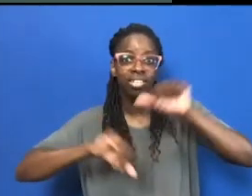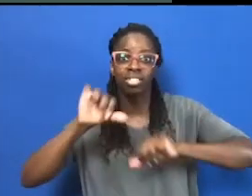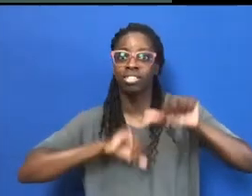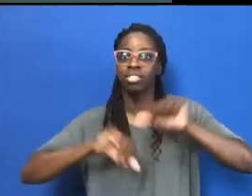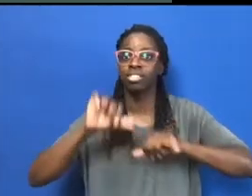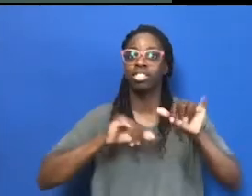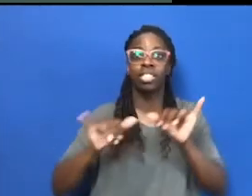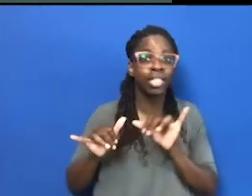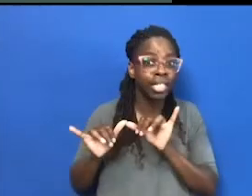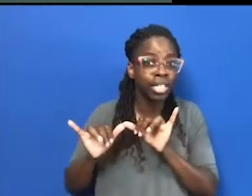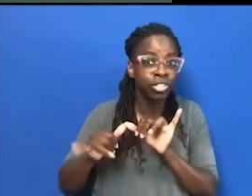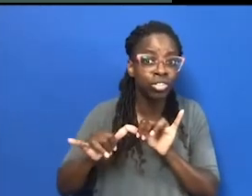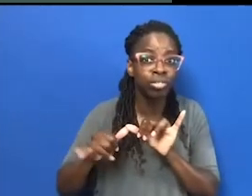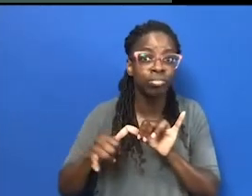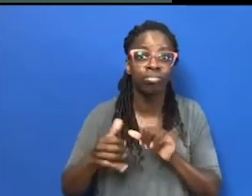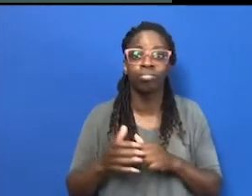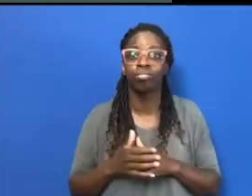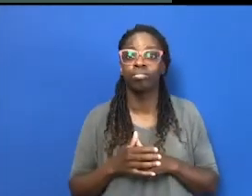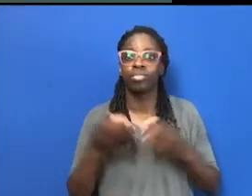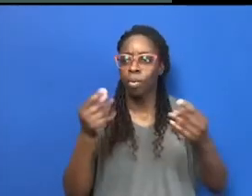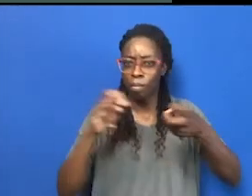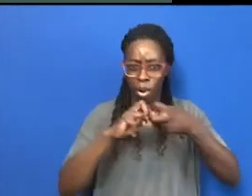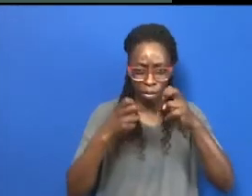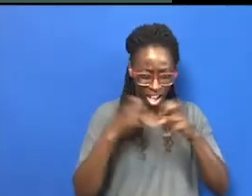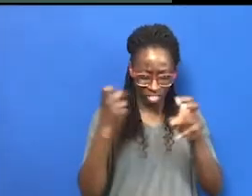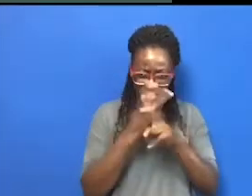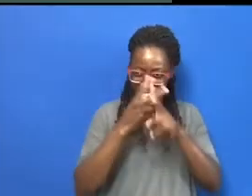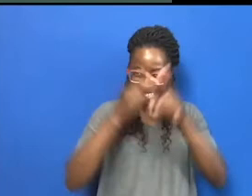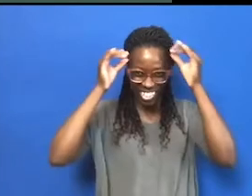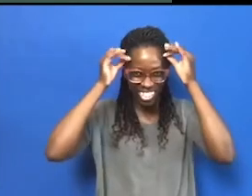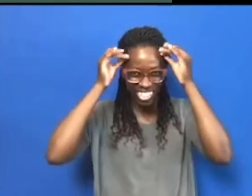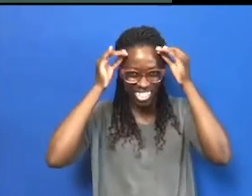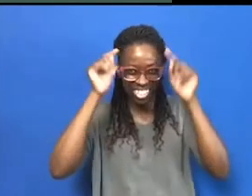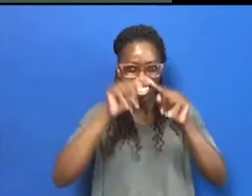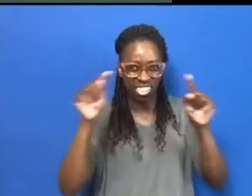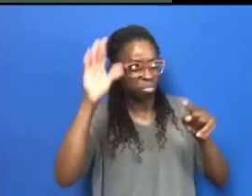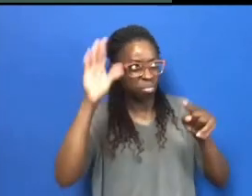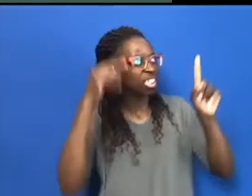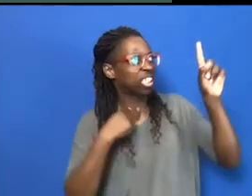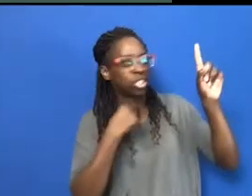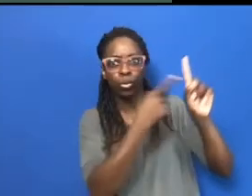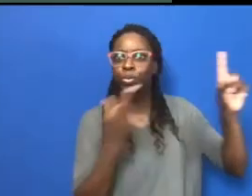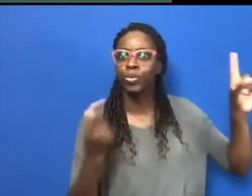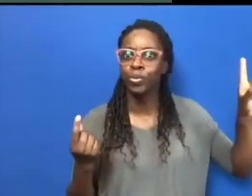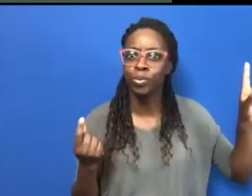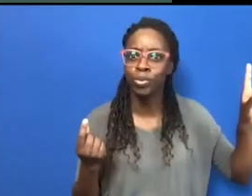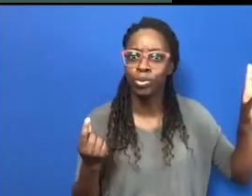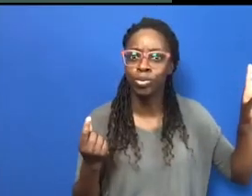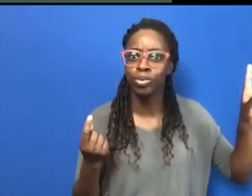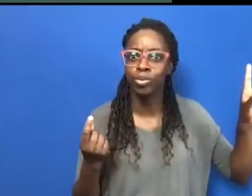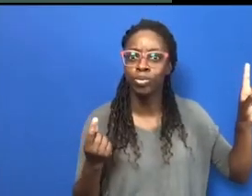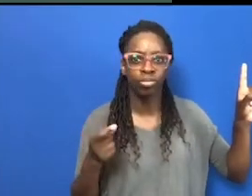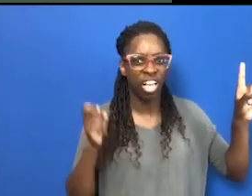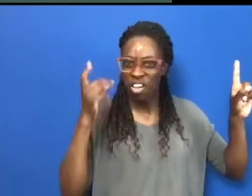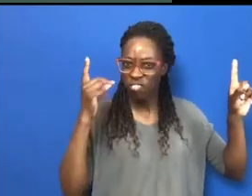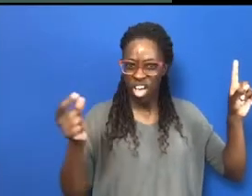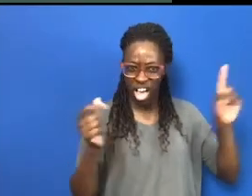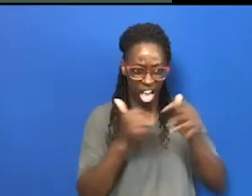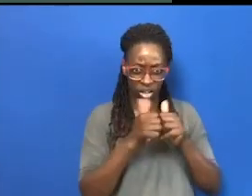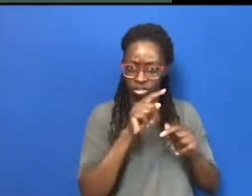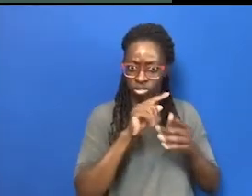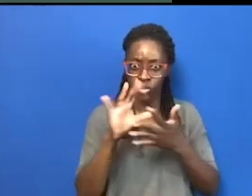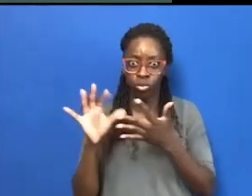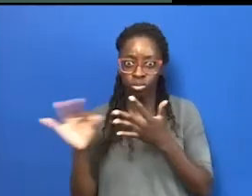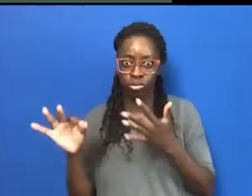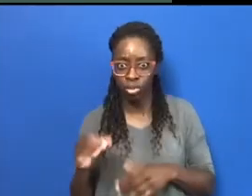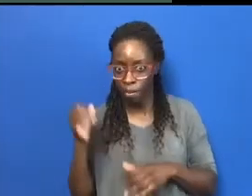going to problem solve and think through to get this child down. You can count and you can math all through, like how many people, how many things are they doing? There's just so much you